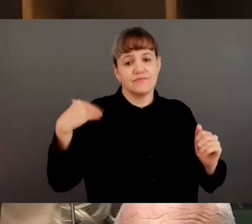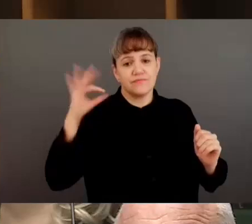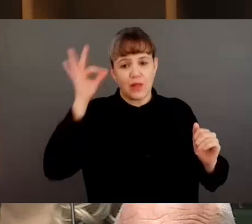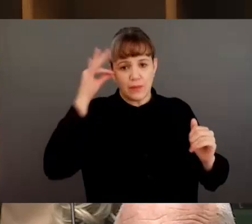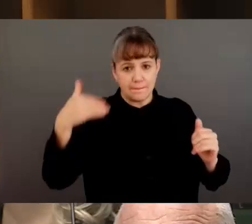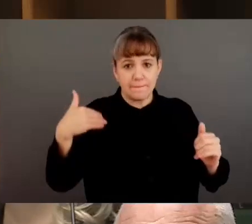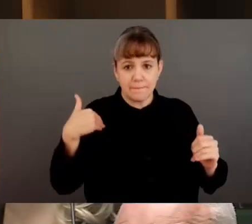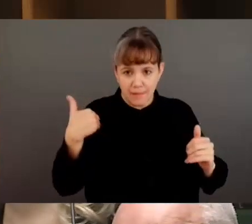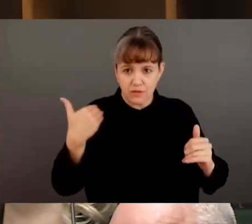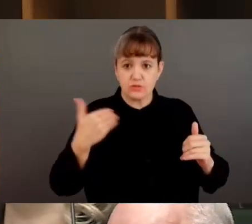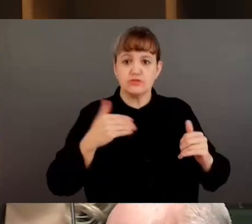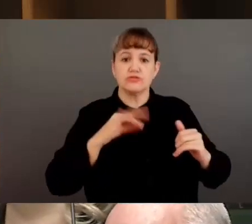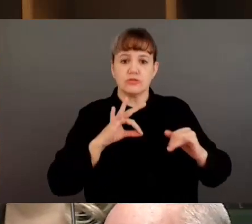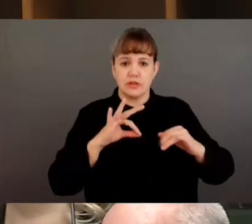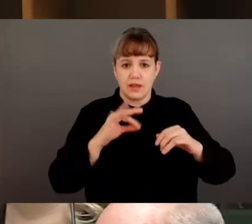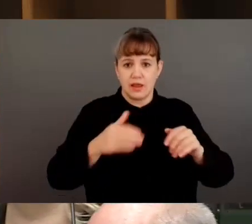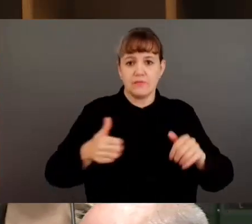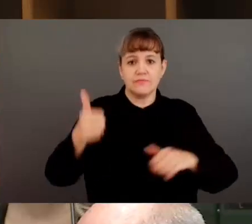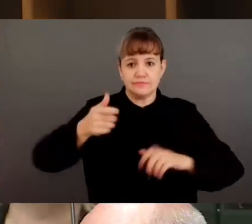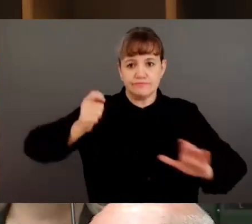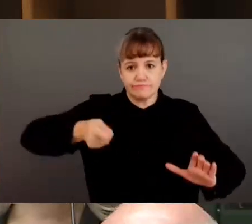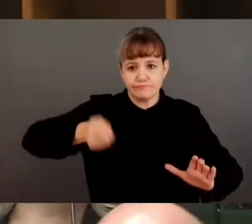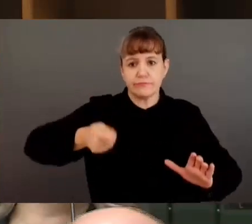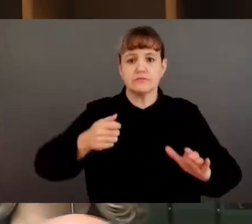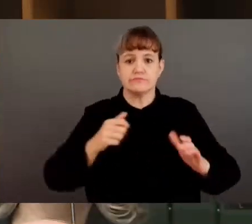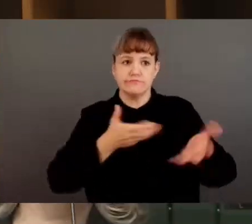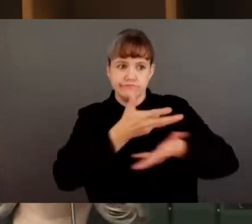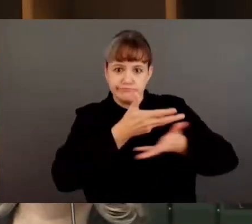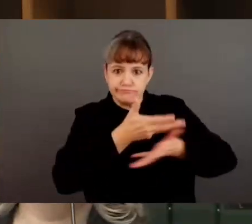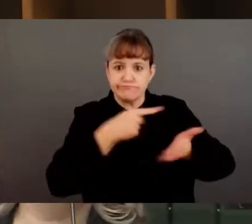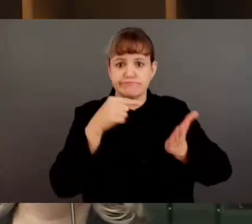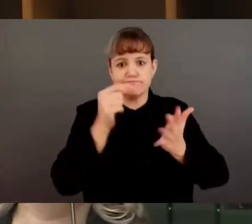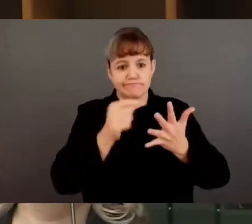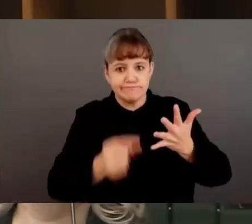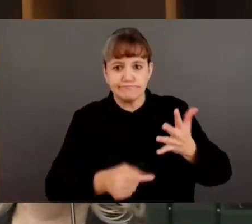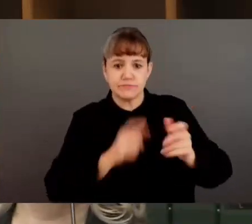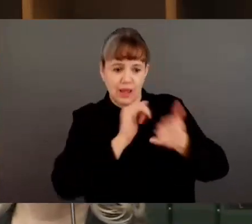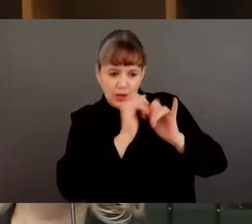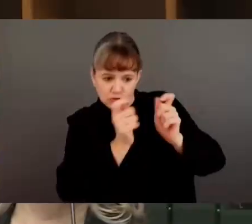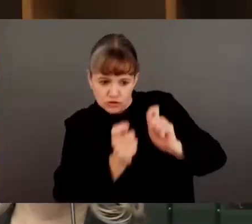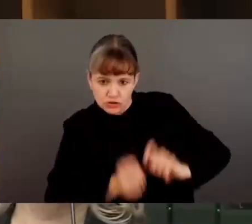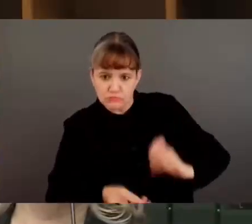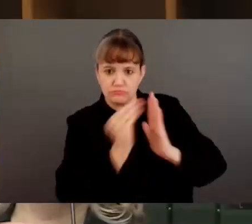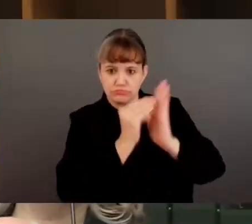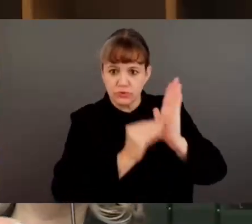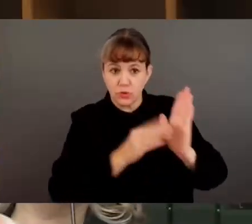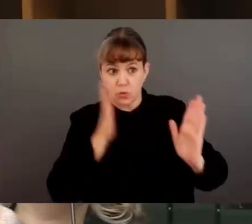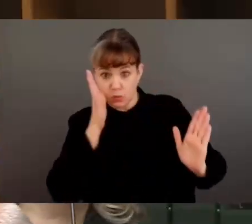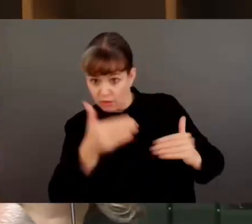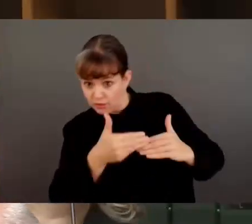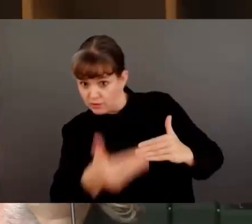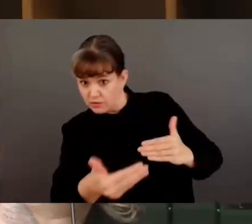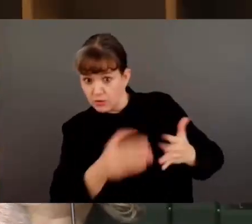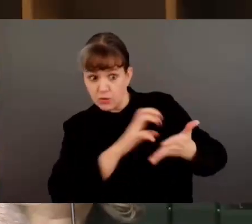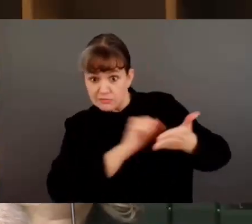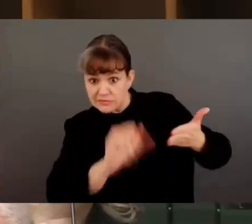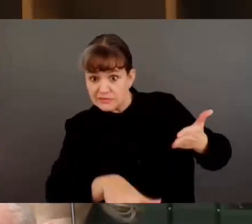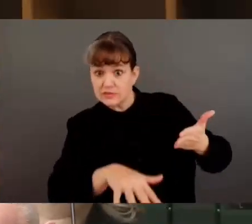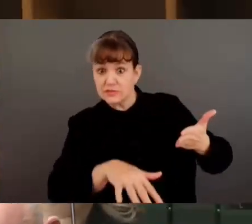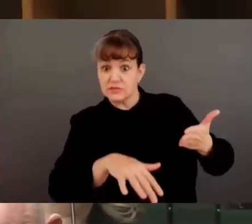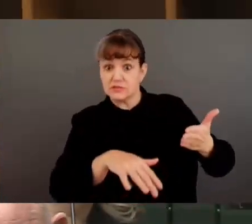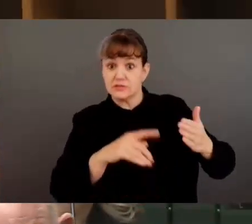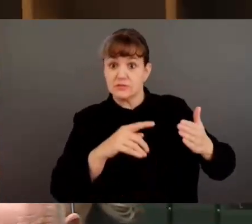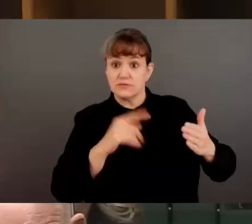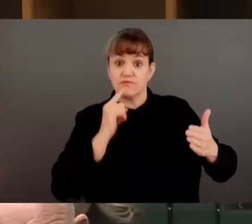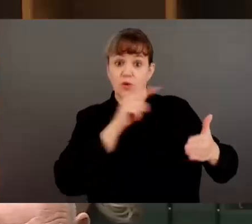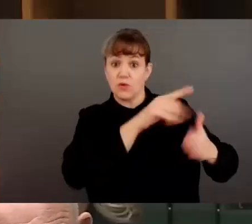code. We heard that they would be introducing it tomorrow in the House. And some of those things I'm watching for are BC-specific